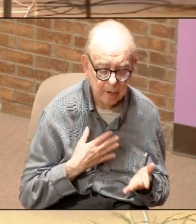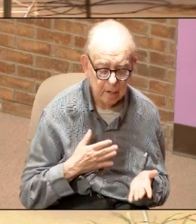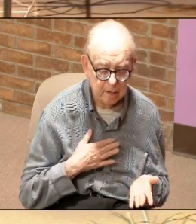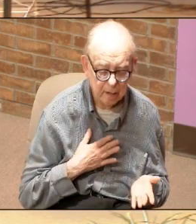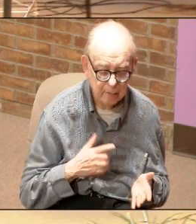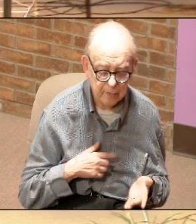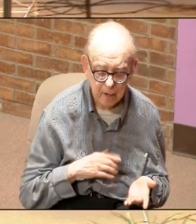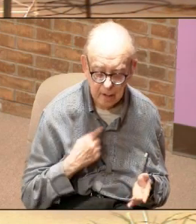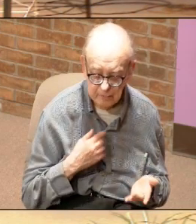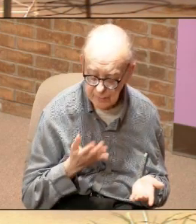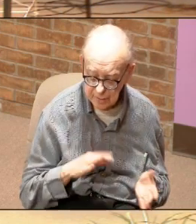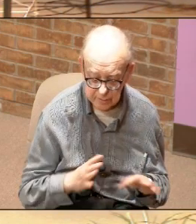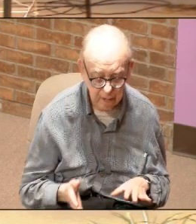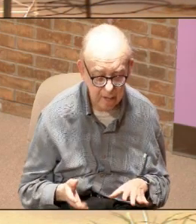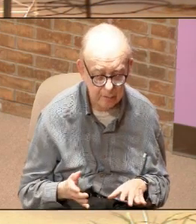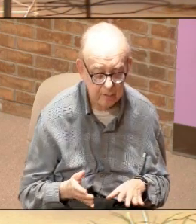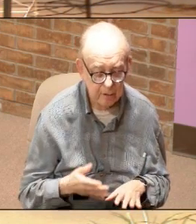life.